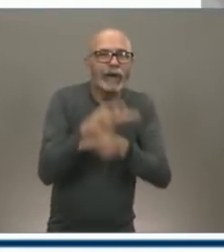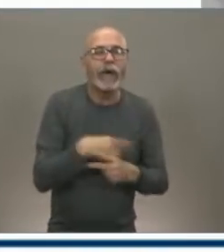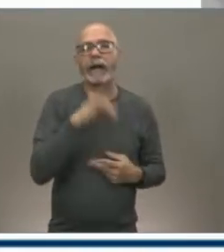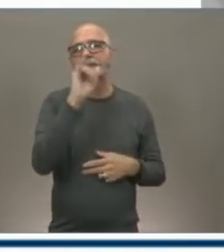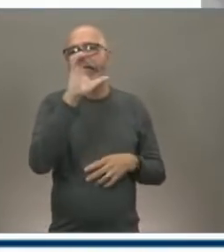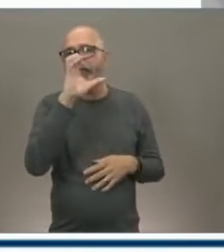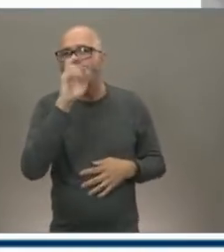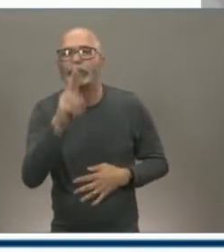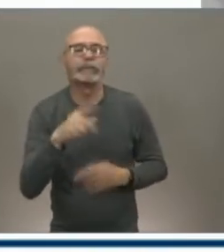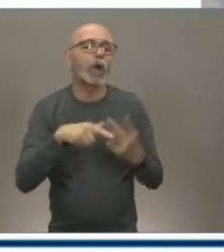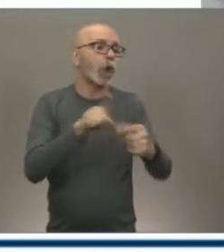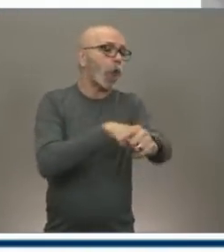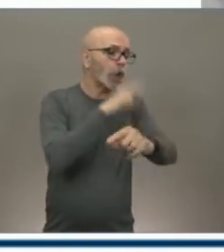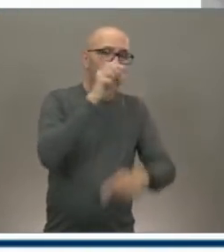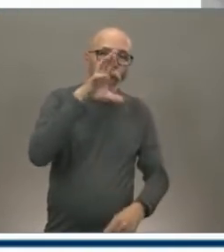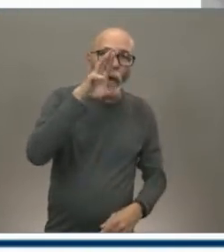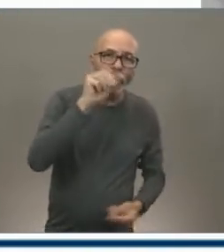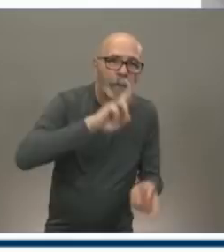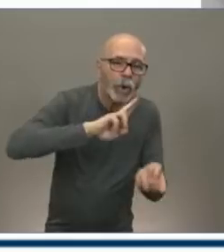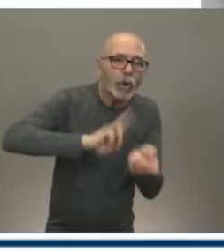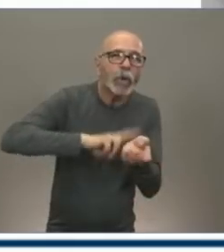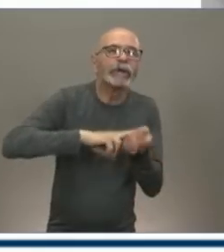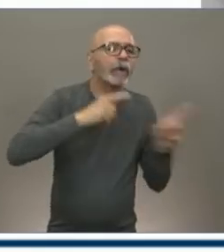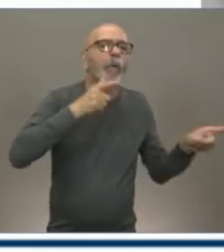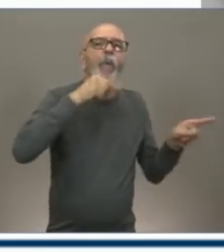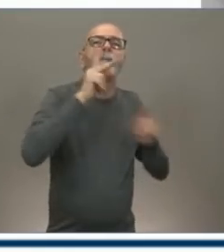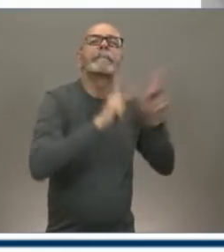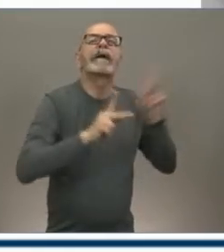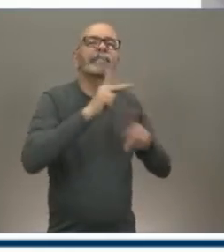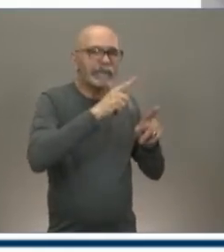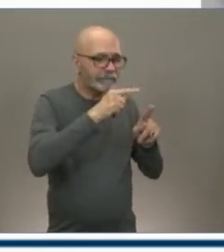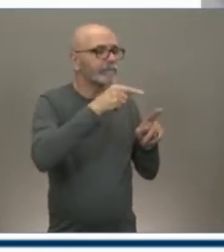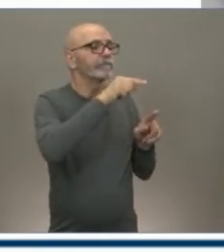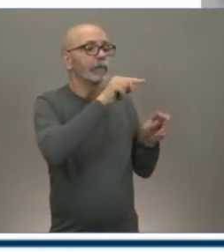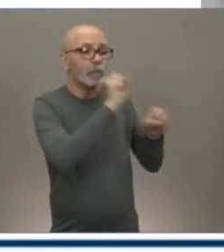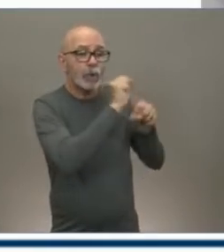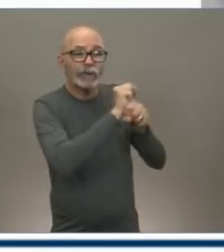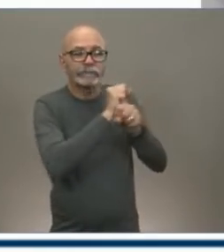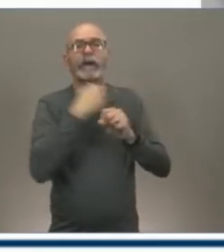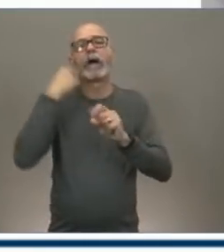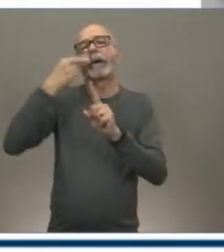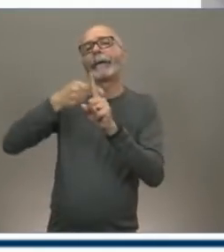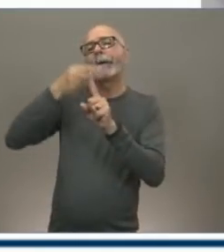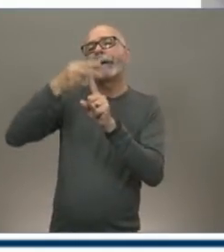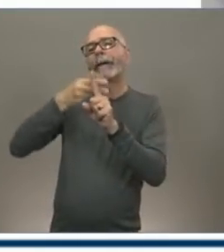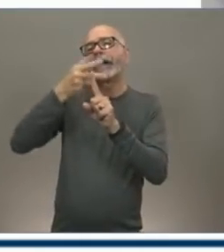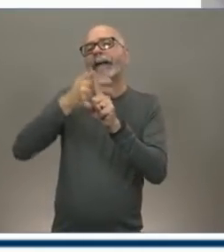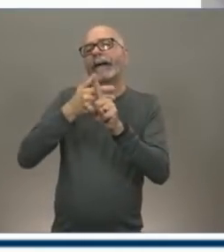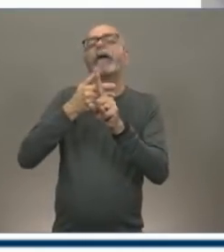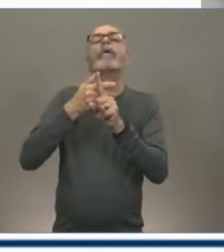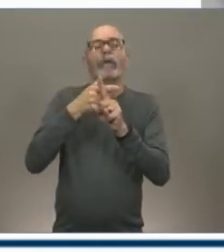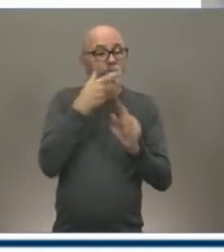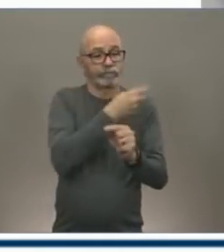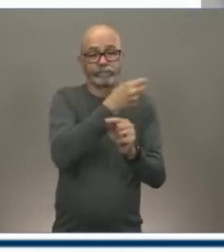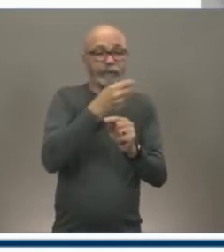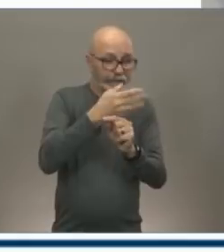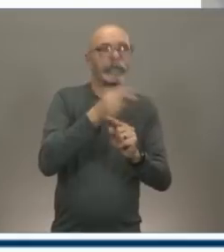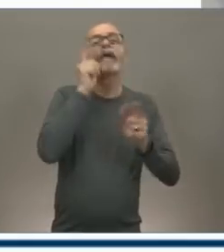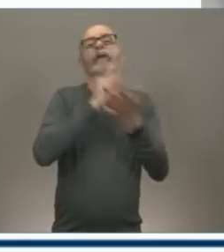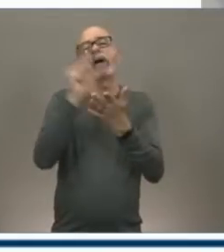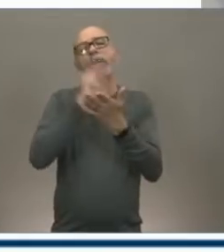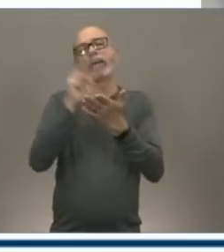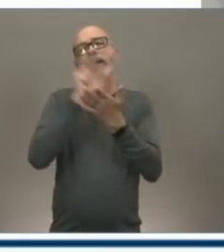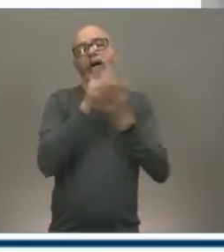care. Over the next several months, we will receive weekly shipments. After frontline healthcare workers, we will then move